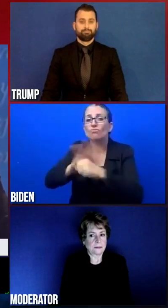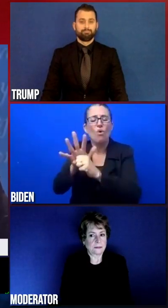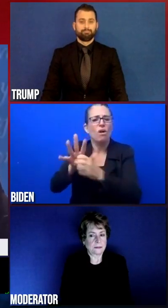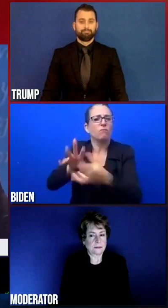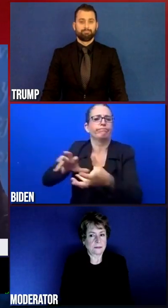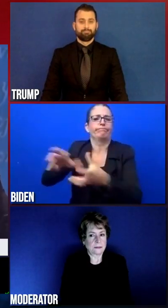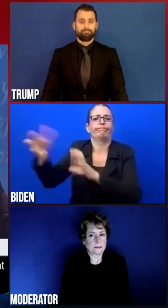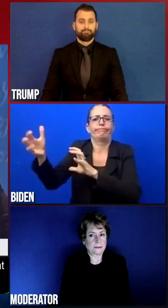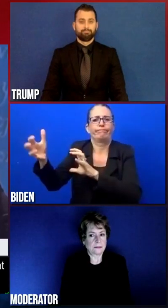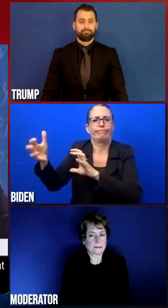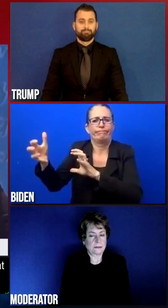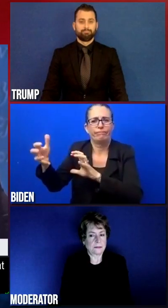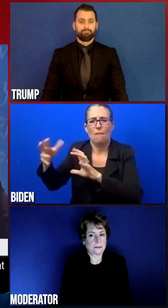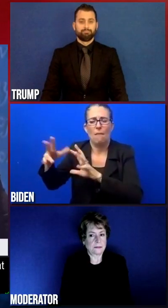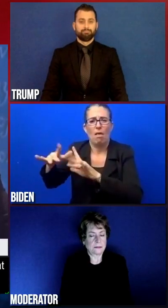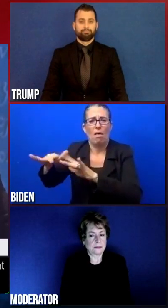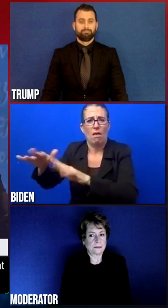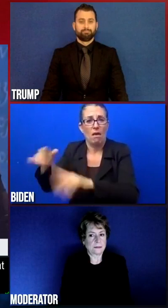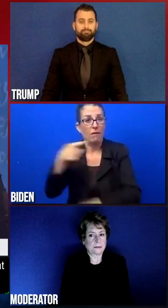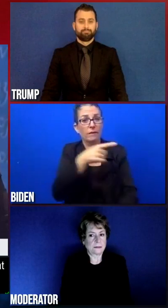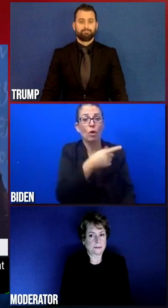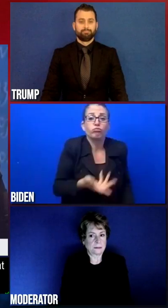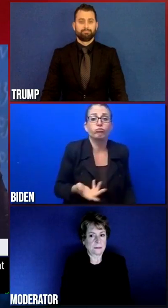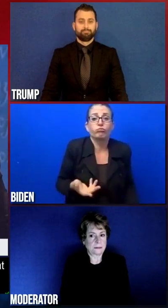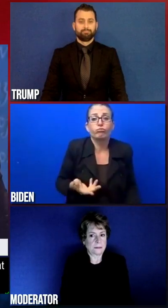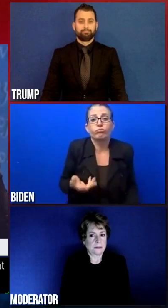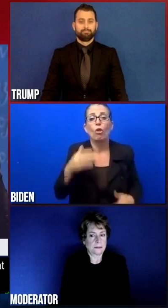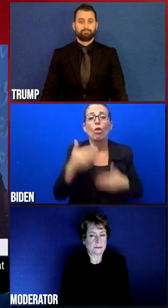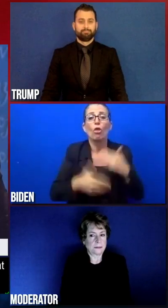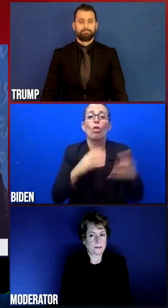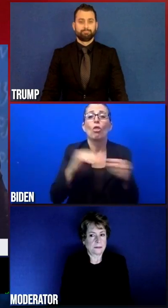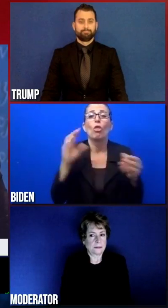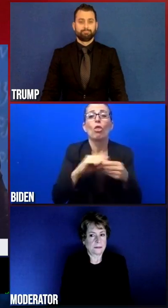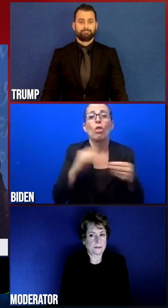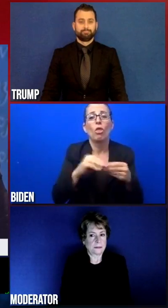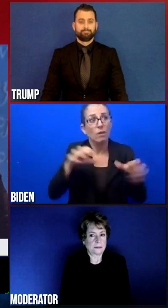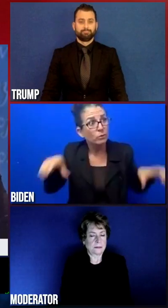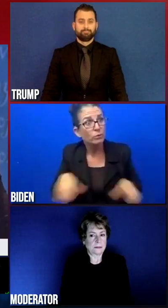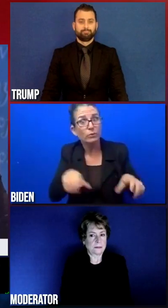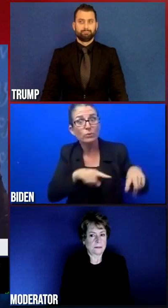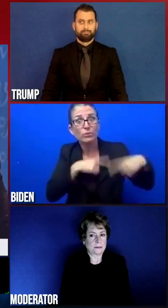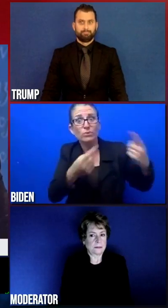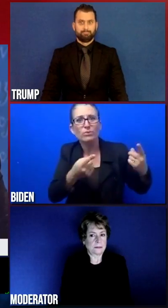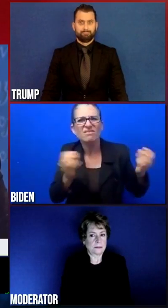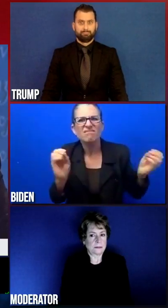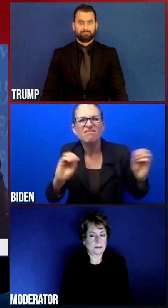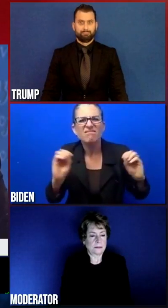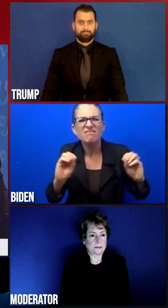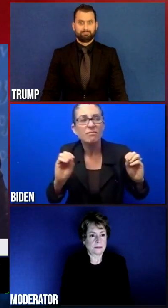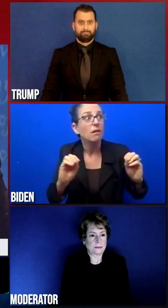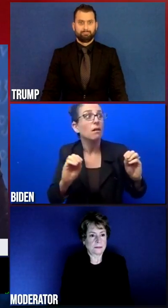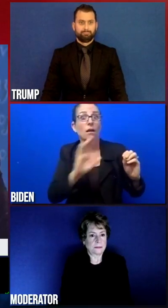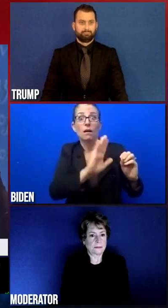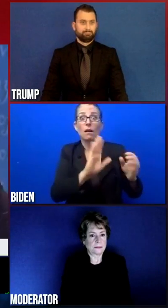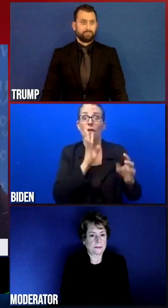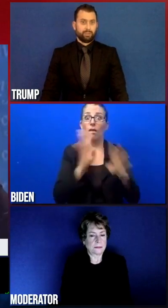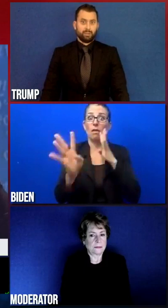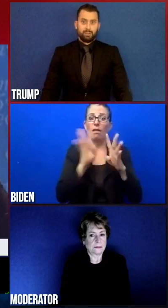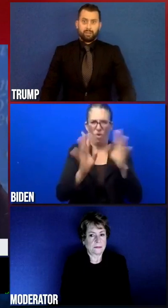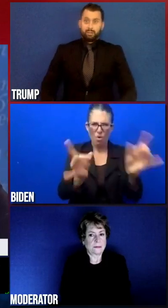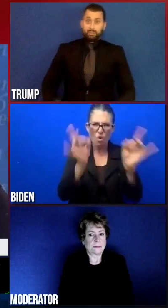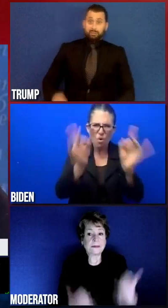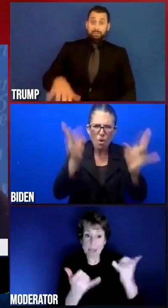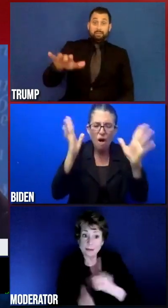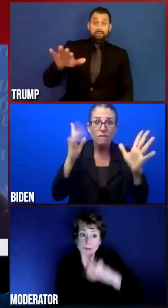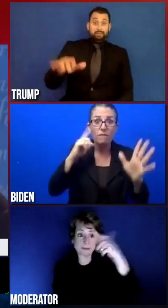look at what he did. And what he did has been disastrous for the African American community. So, President Trump, you have 2 minutes.